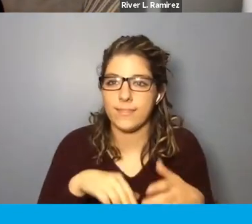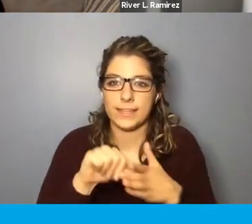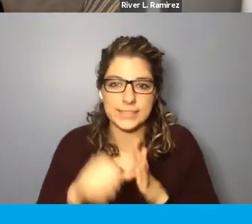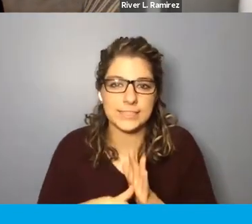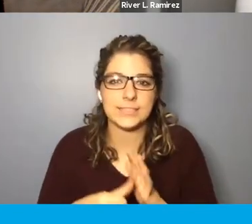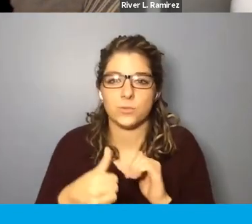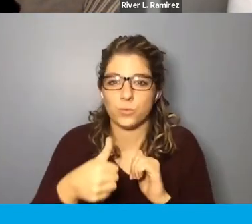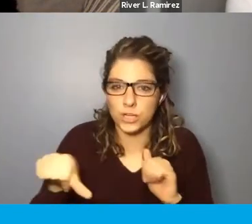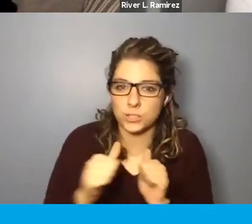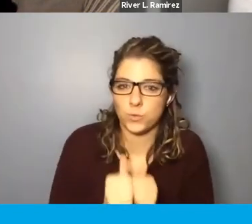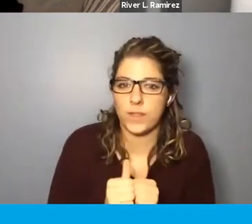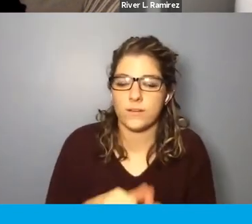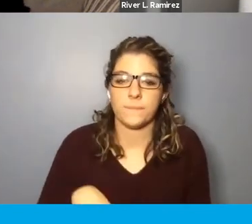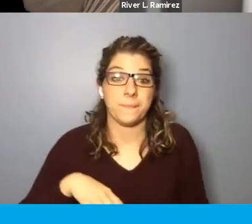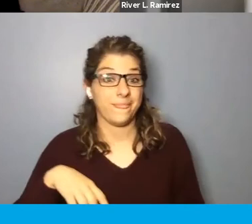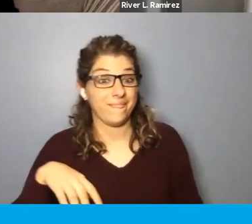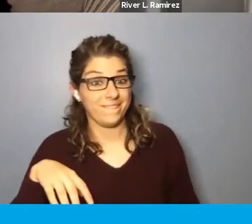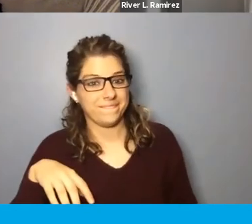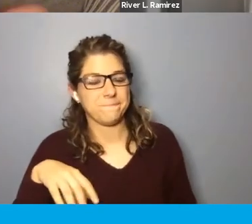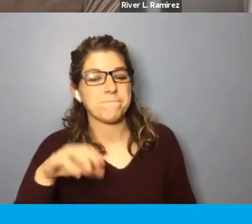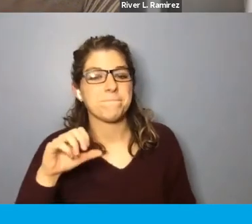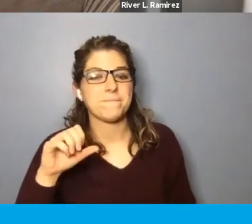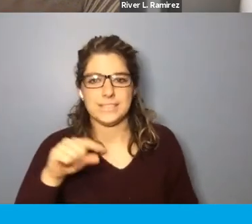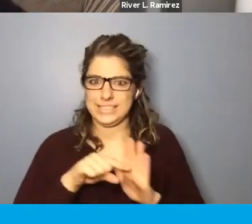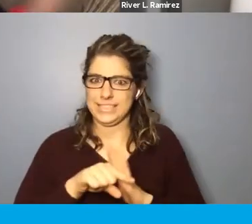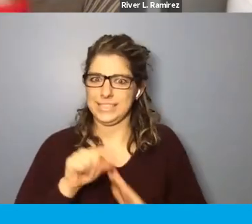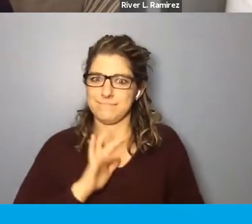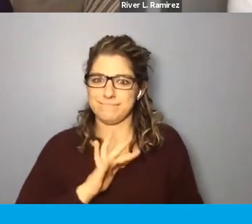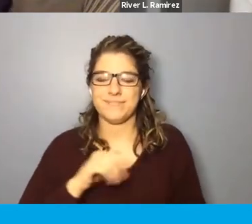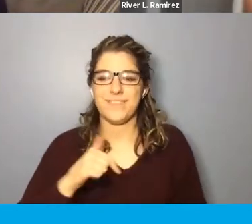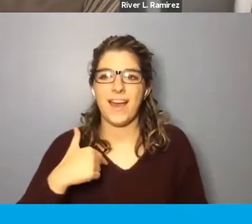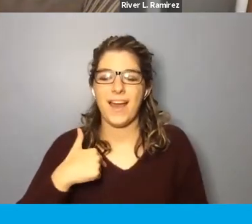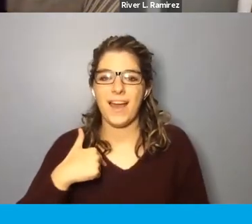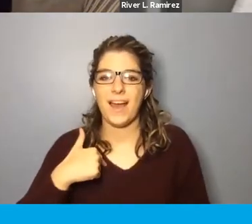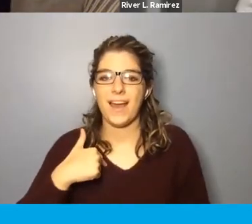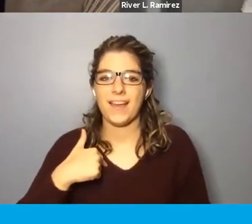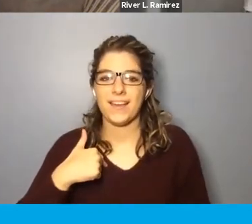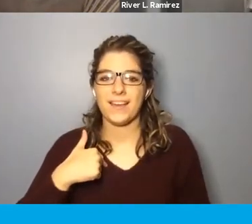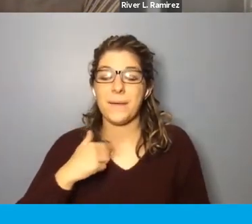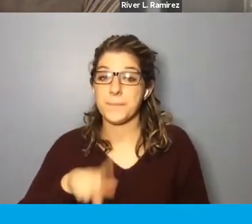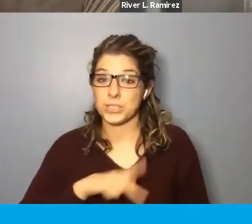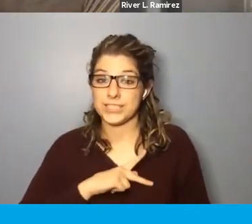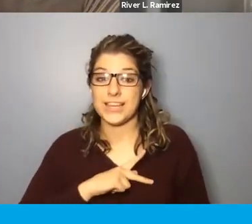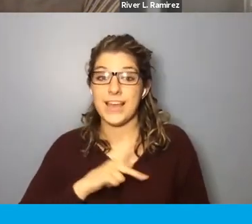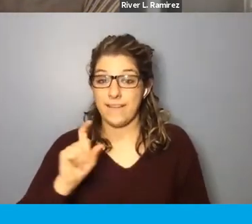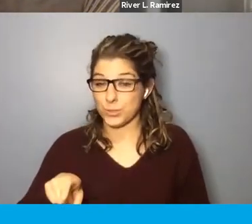rejection together. So deep. I'm like, I personally have